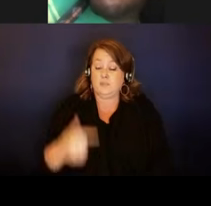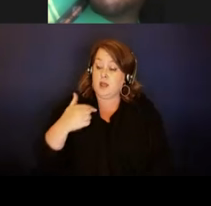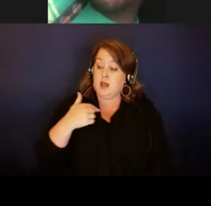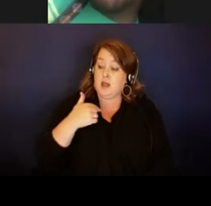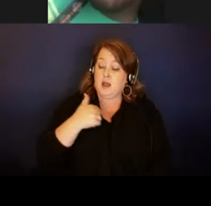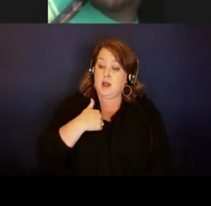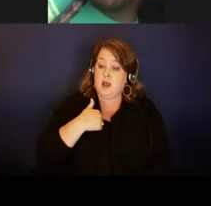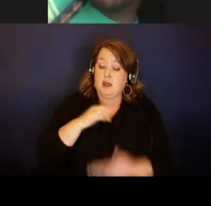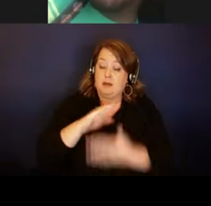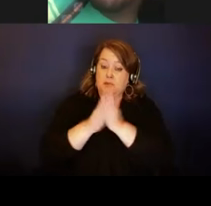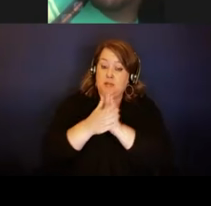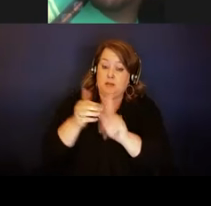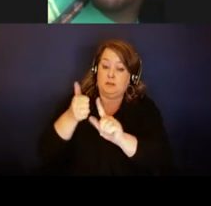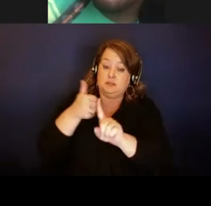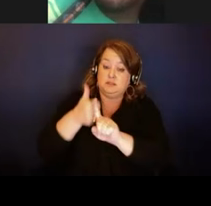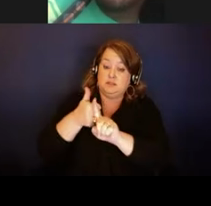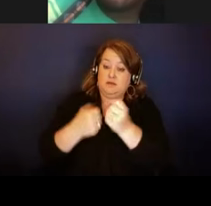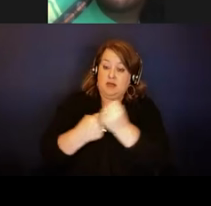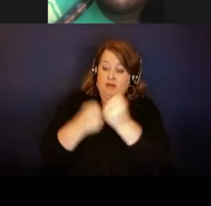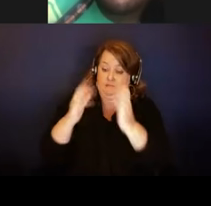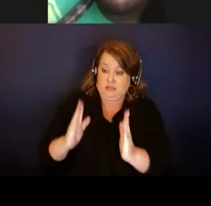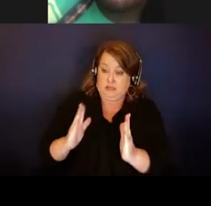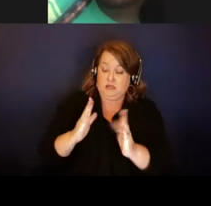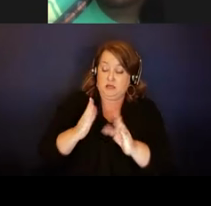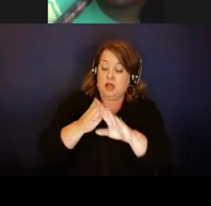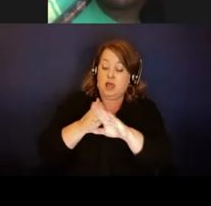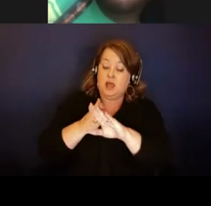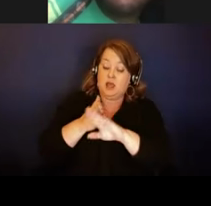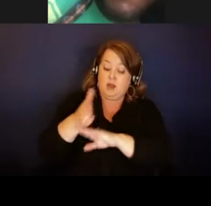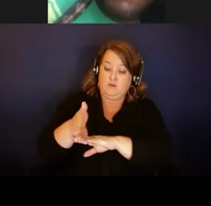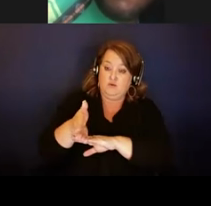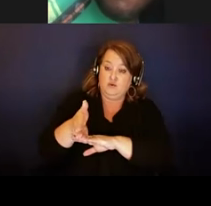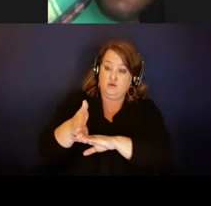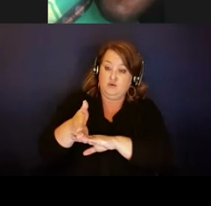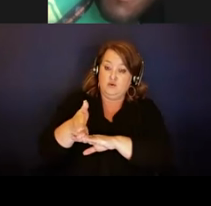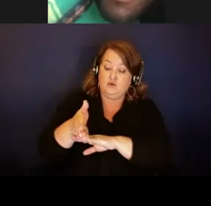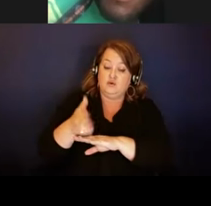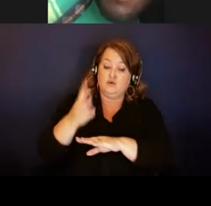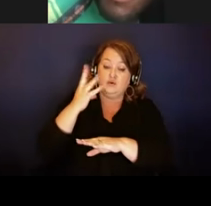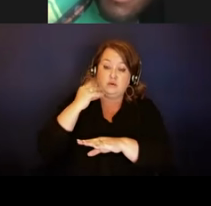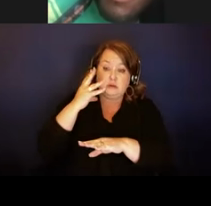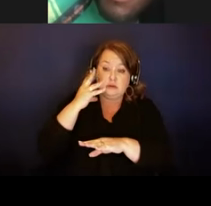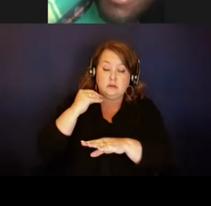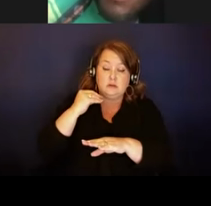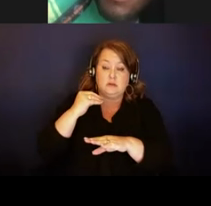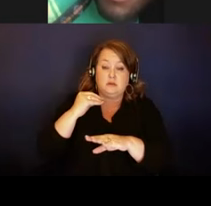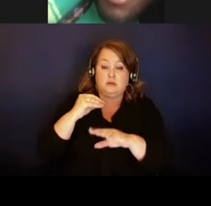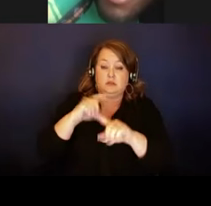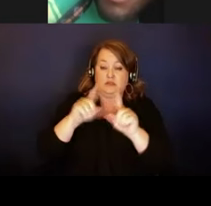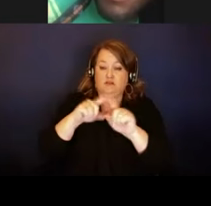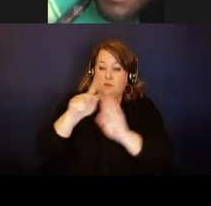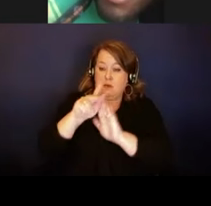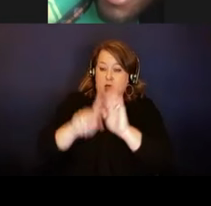I became a self-advocate after going through partners and policy